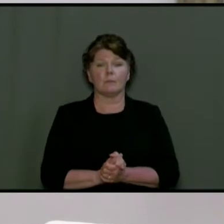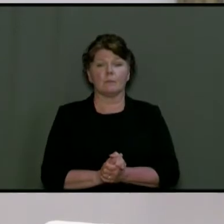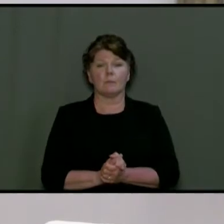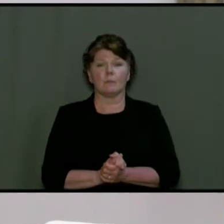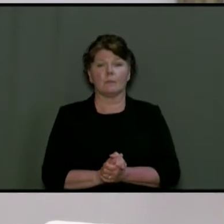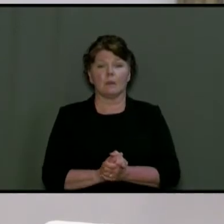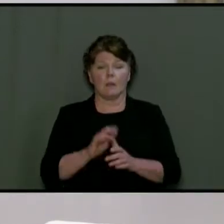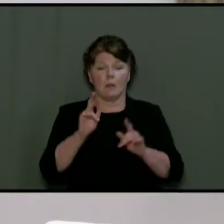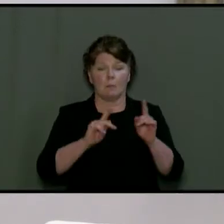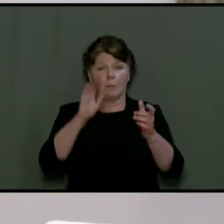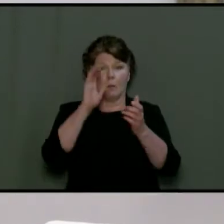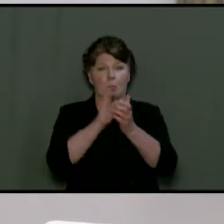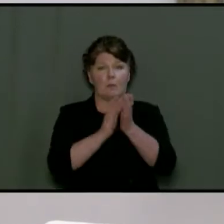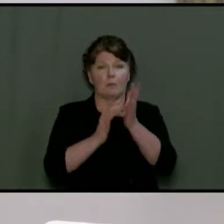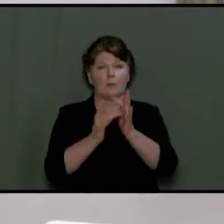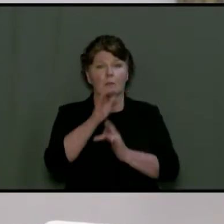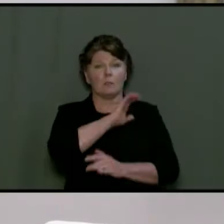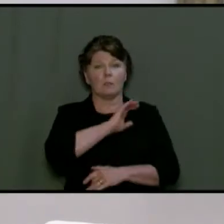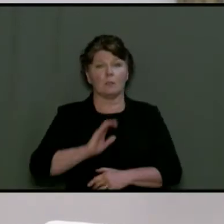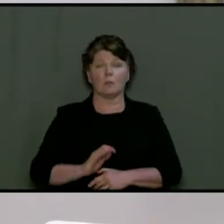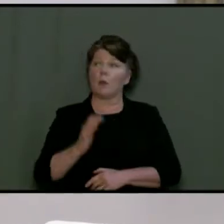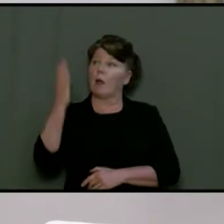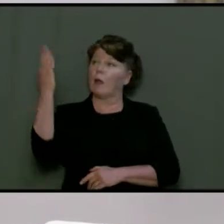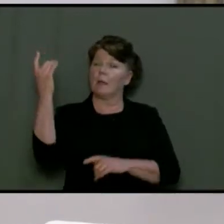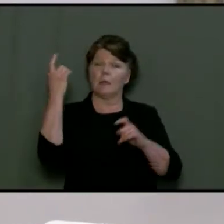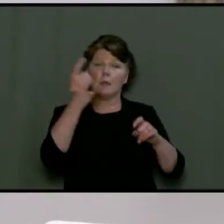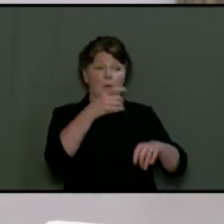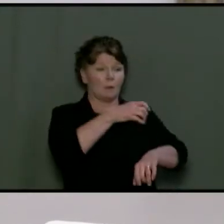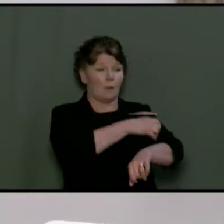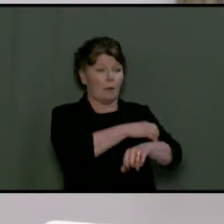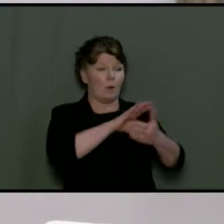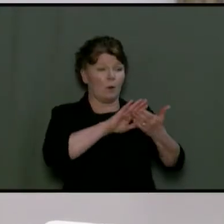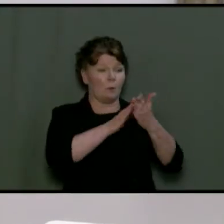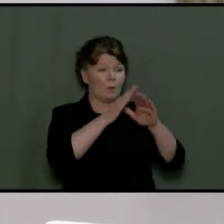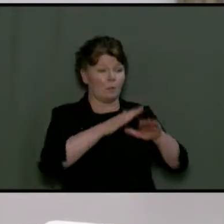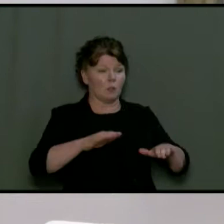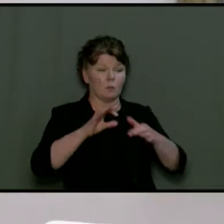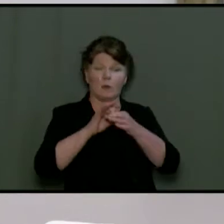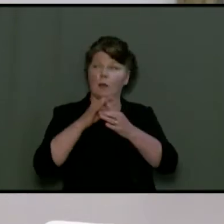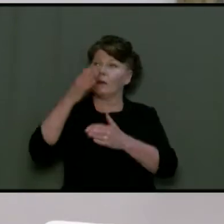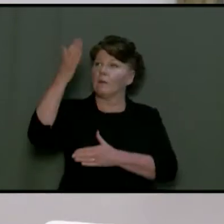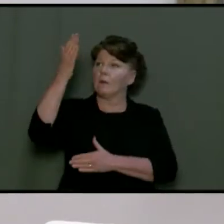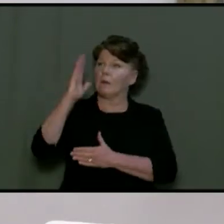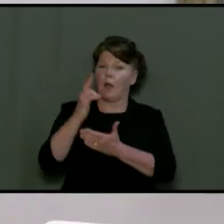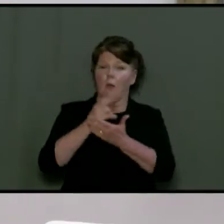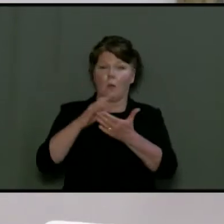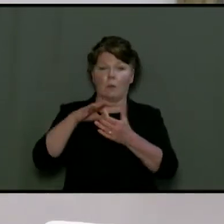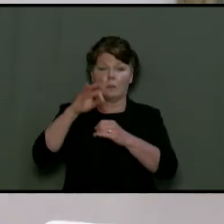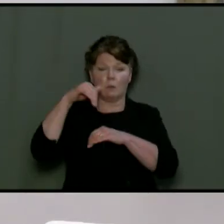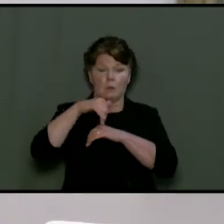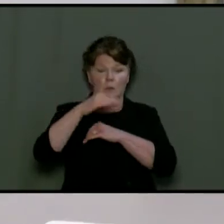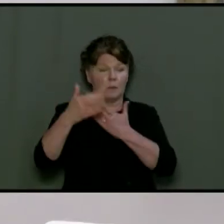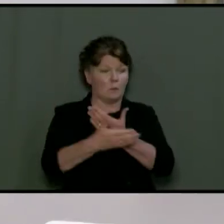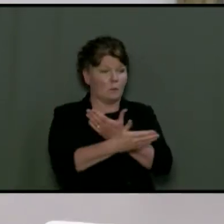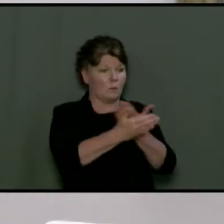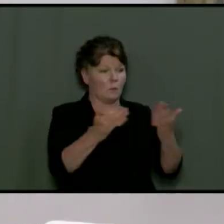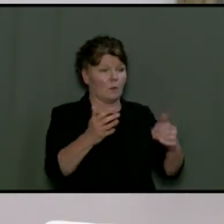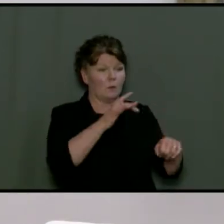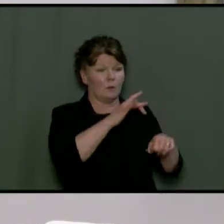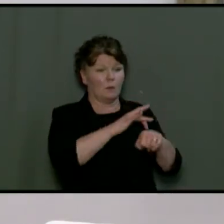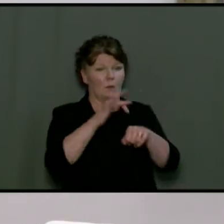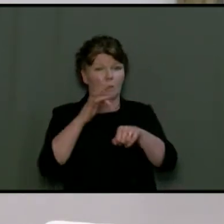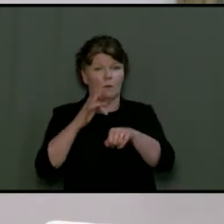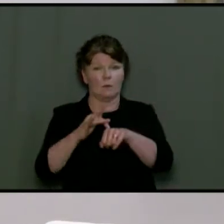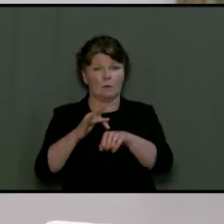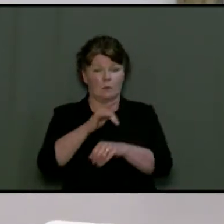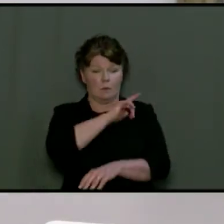To those who believe in Jesus Christ, he gives the power to become children of God and bestows on them the Holy